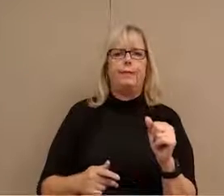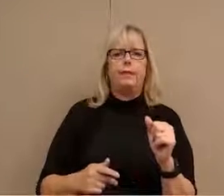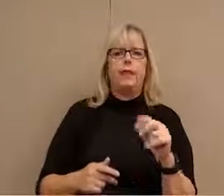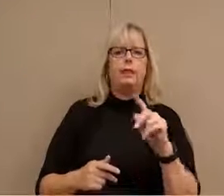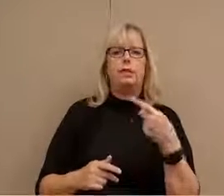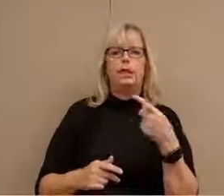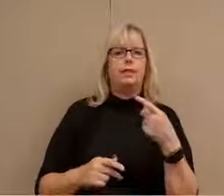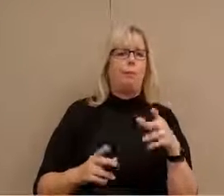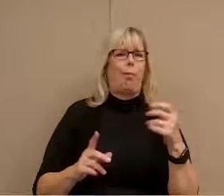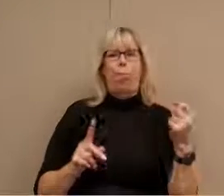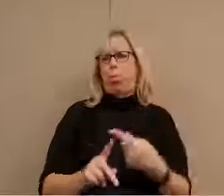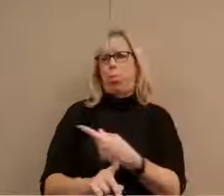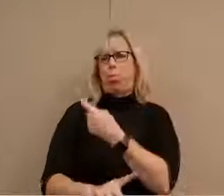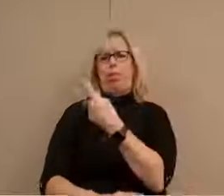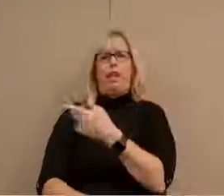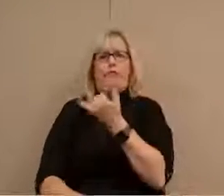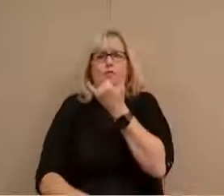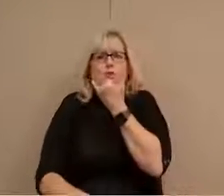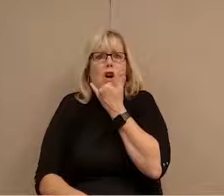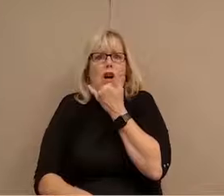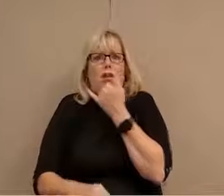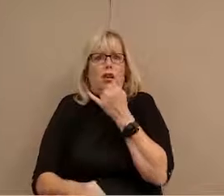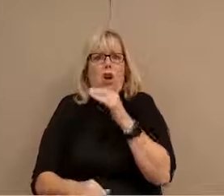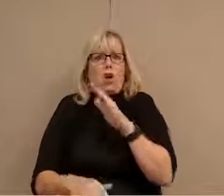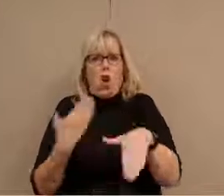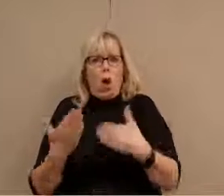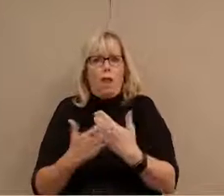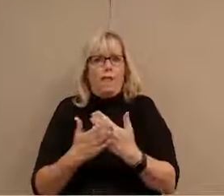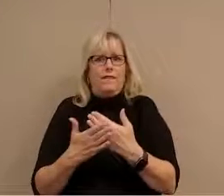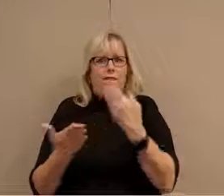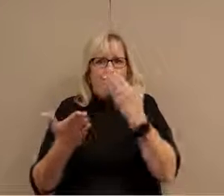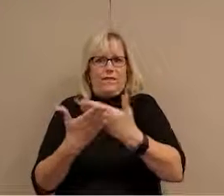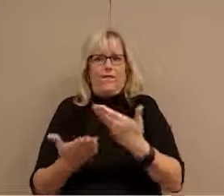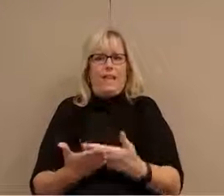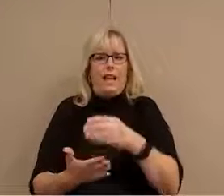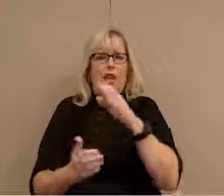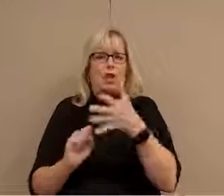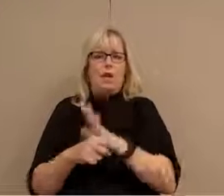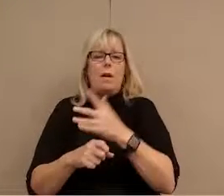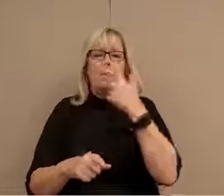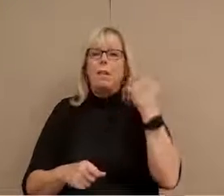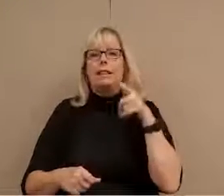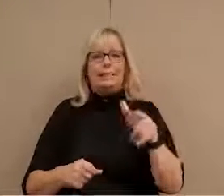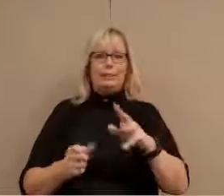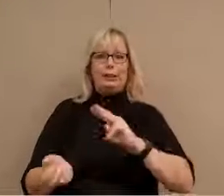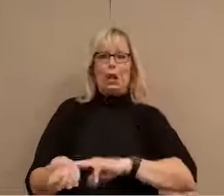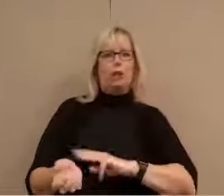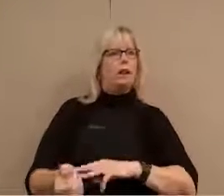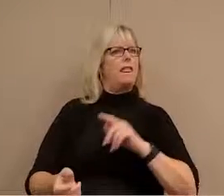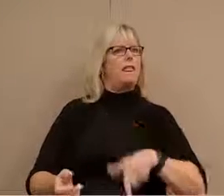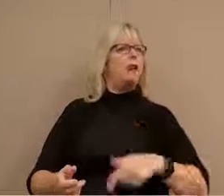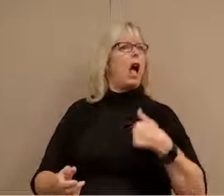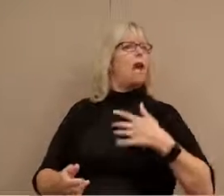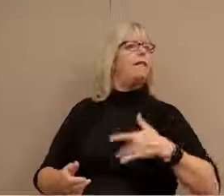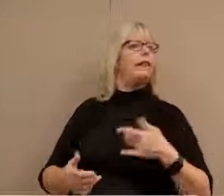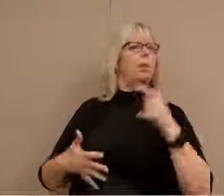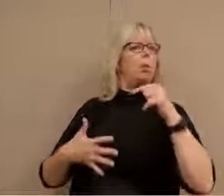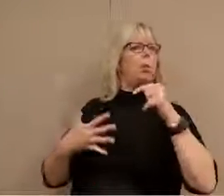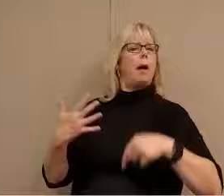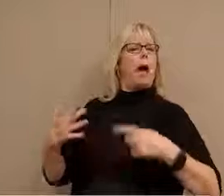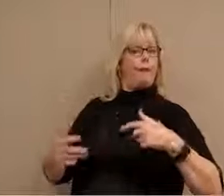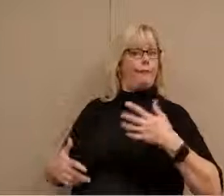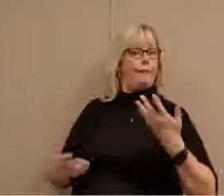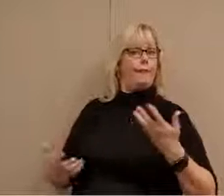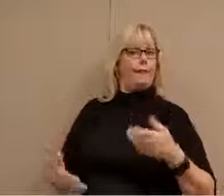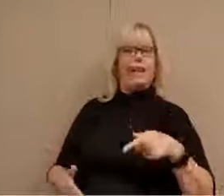just way out there and is wrong on all of this, but he's a doctor, and so he says, this is the way I feel, and